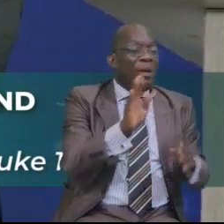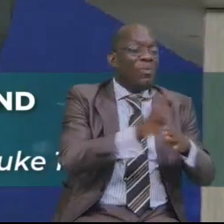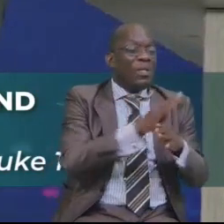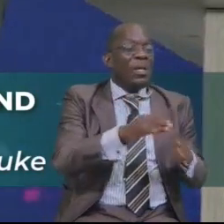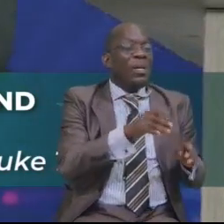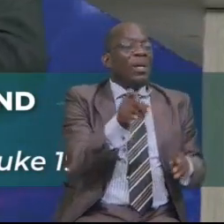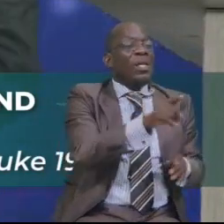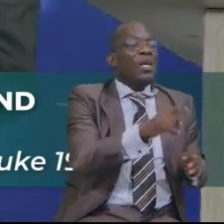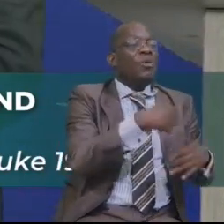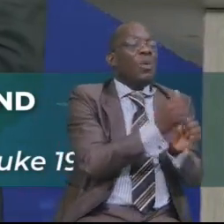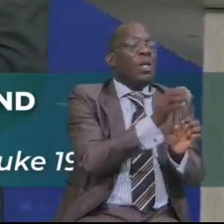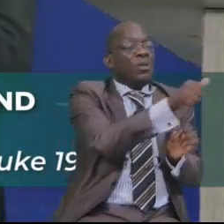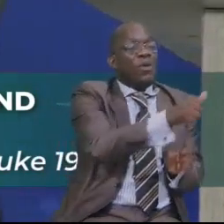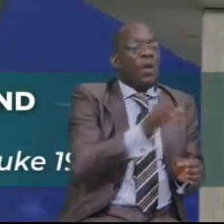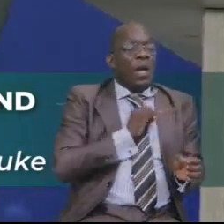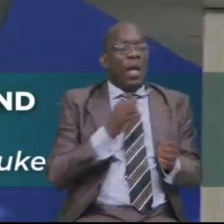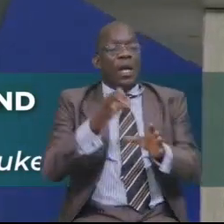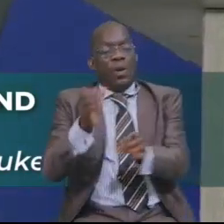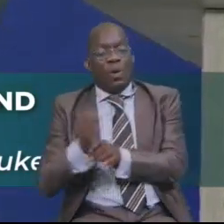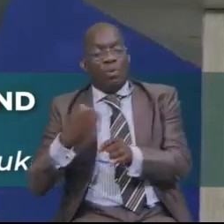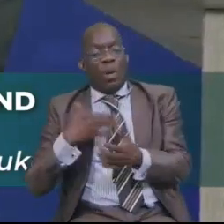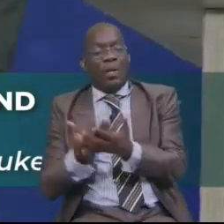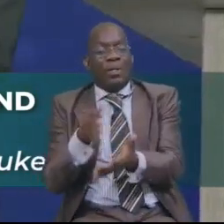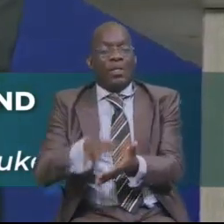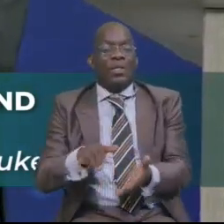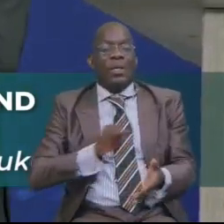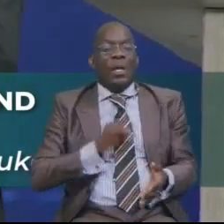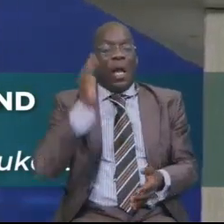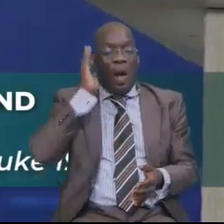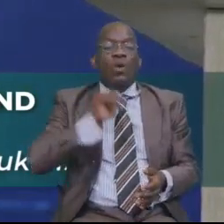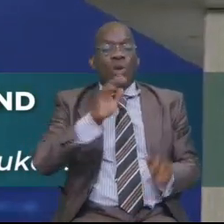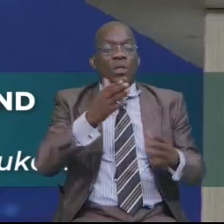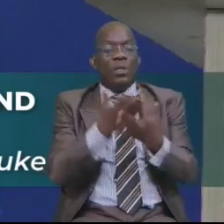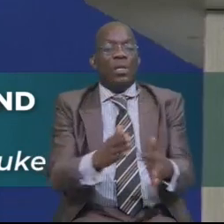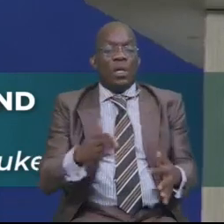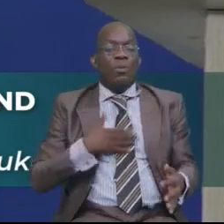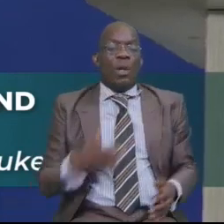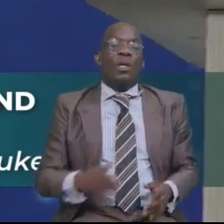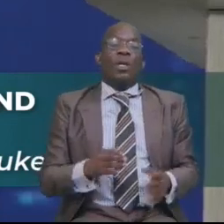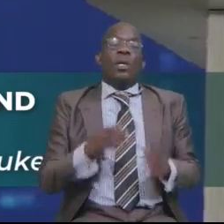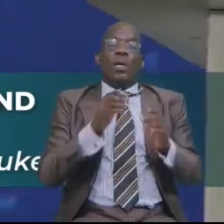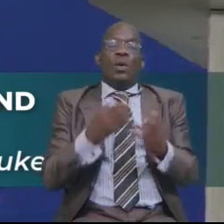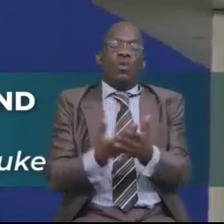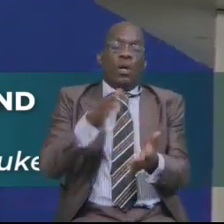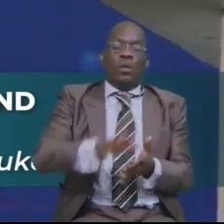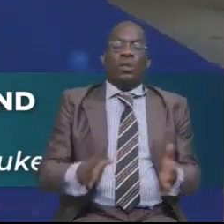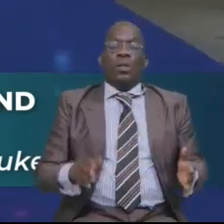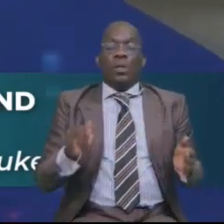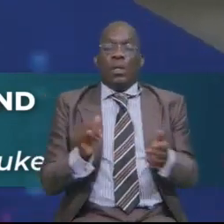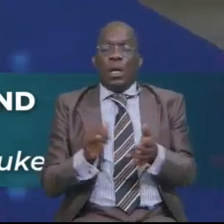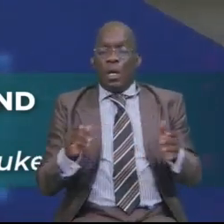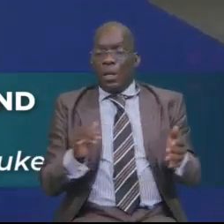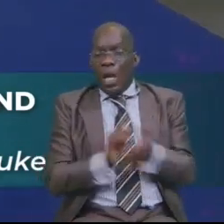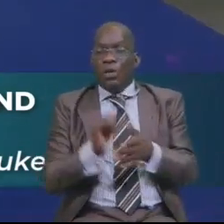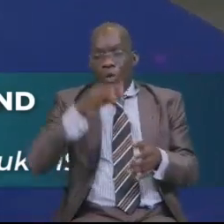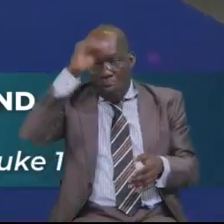my riches my own way, and I'm not going to part with anything. A man like that has not repented. A woman like